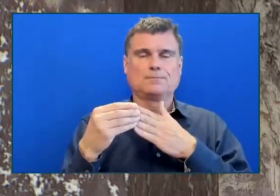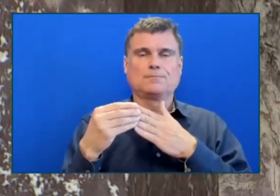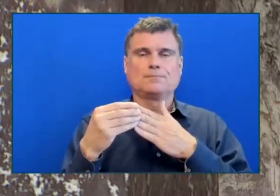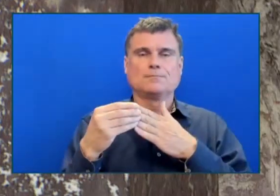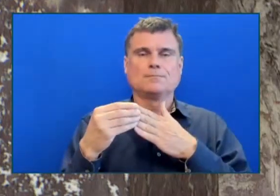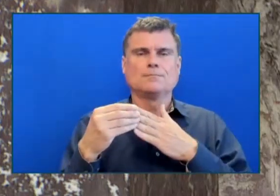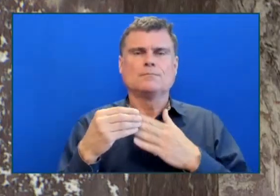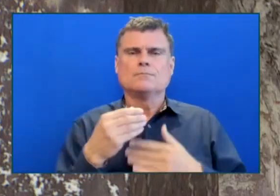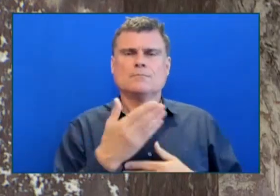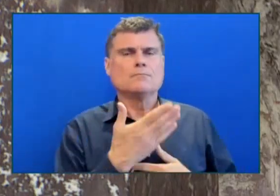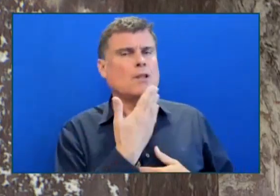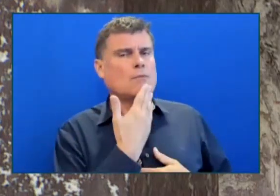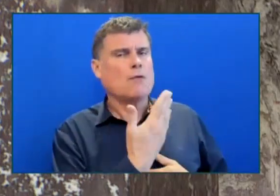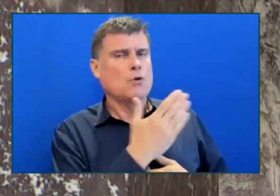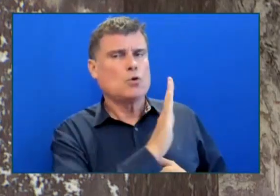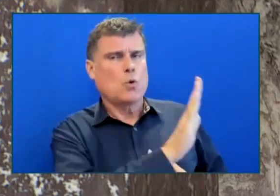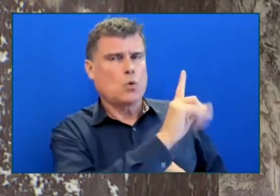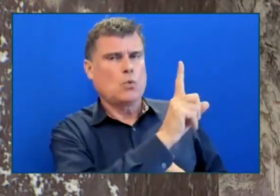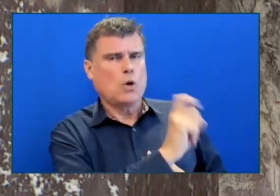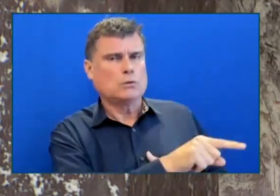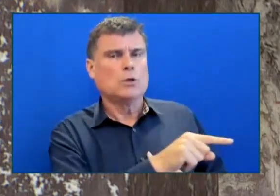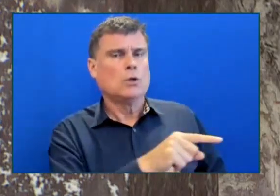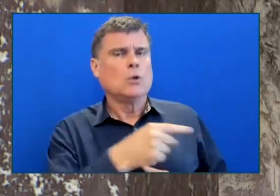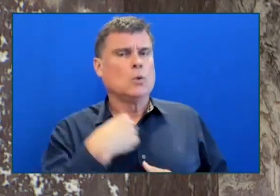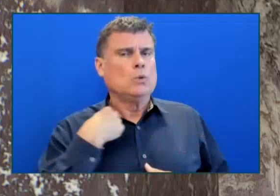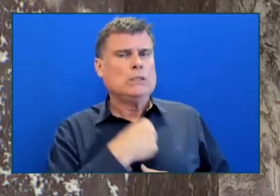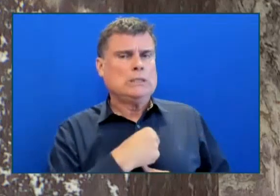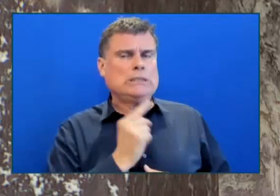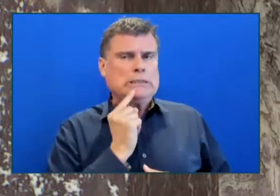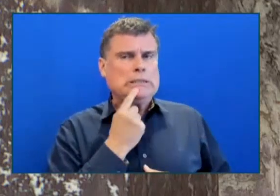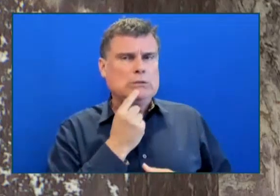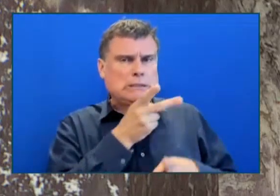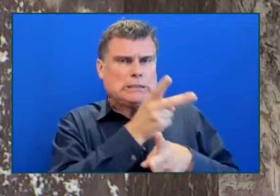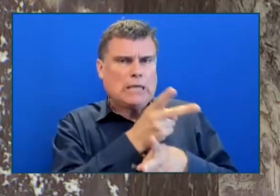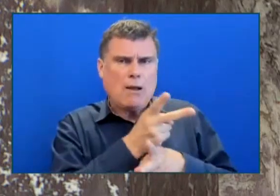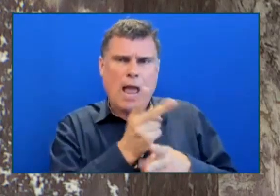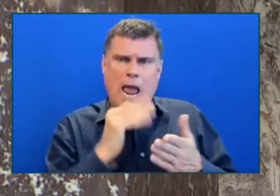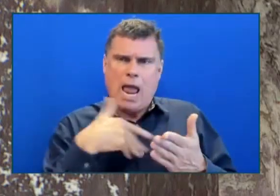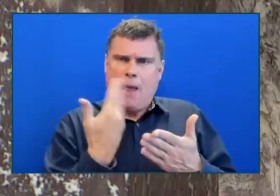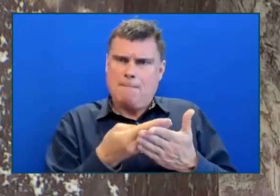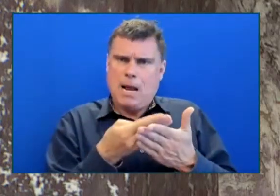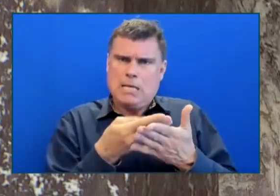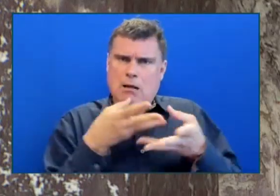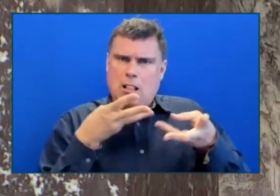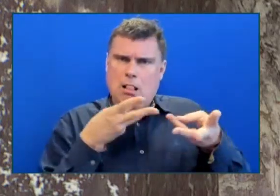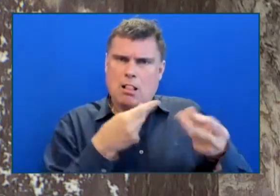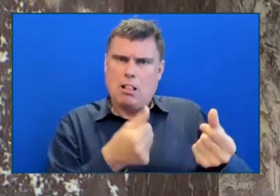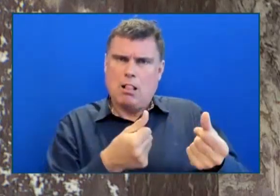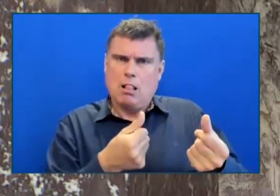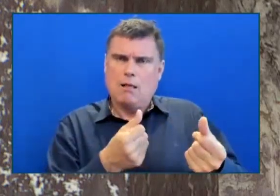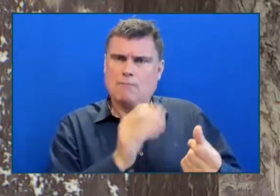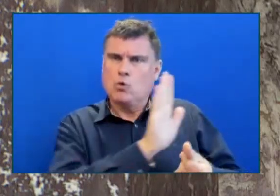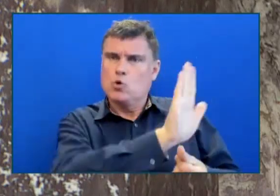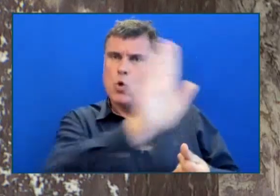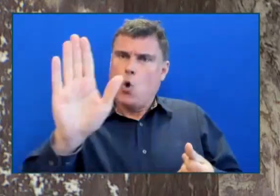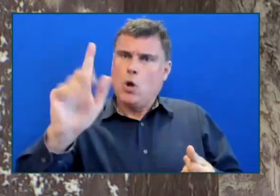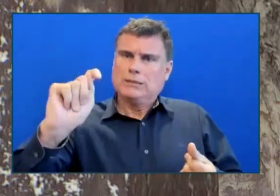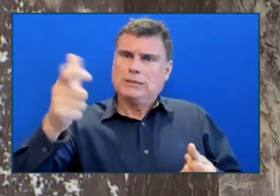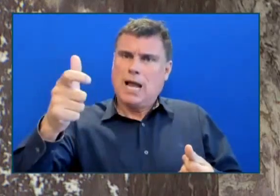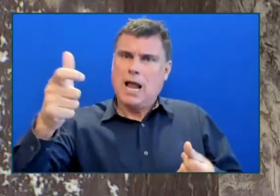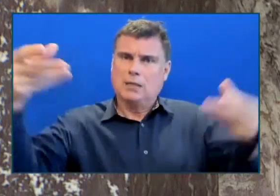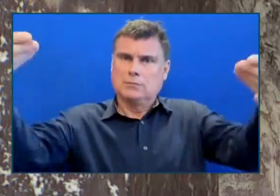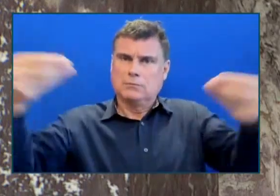dollars and how they're spent very seriously. I'll take the member's question on notice and report back to the House.